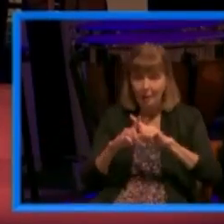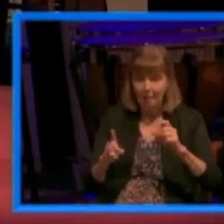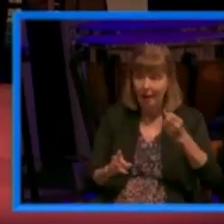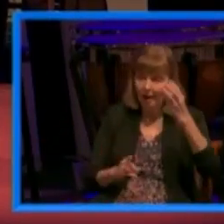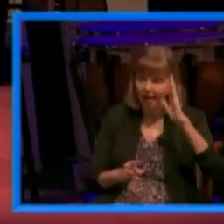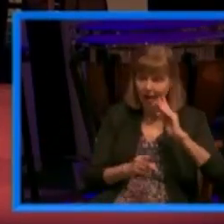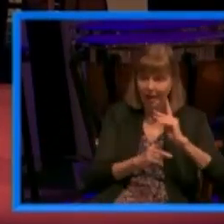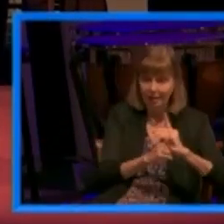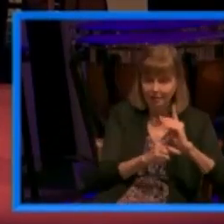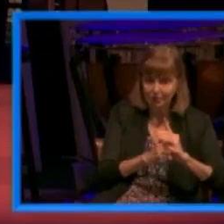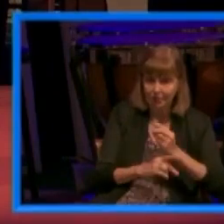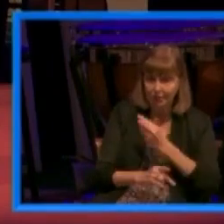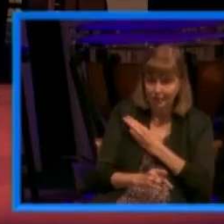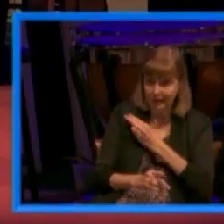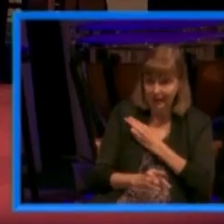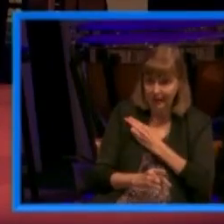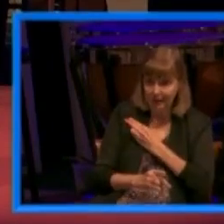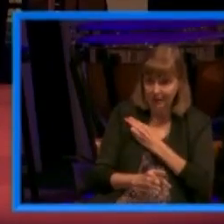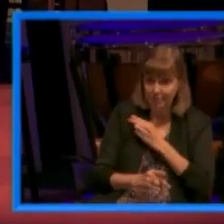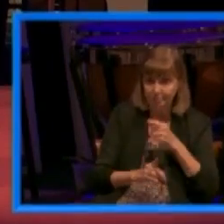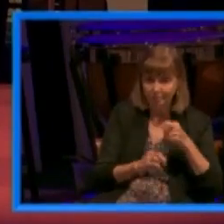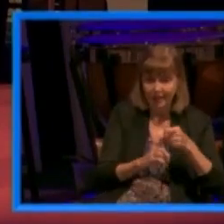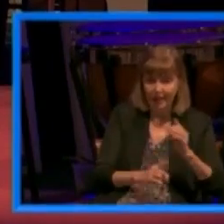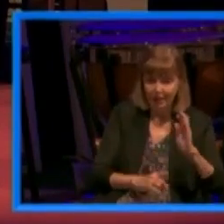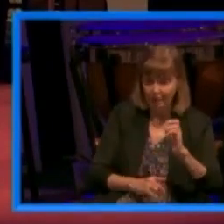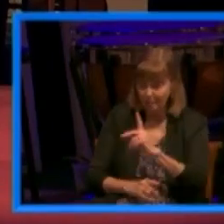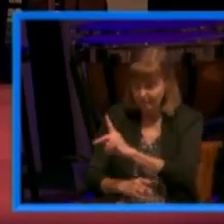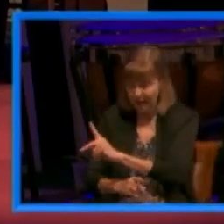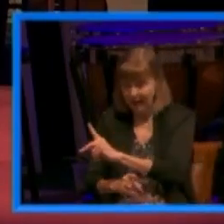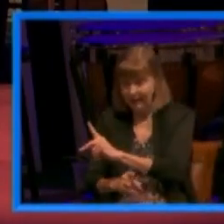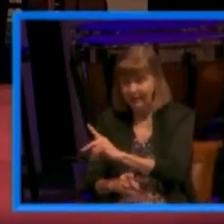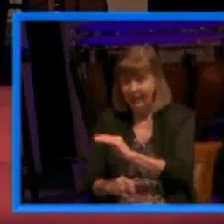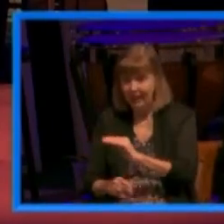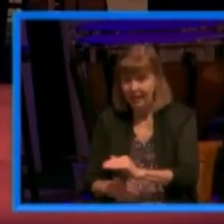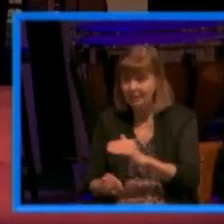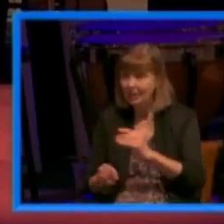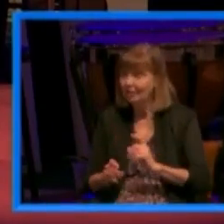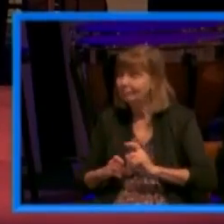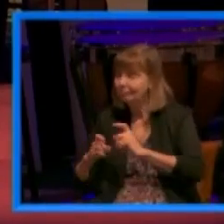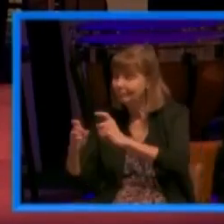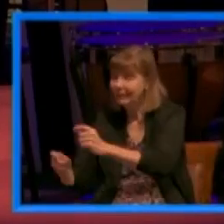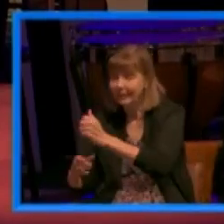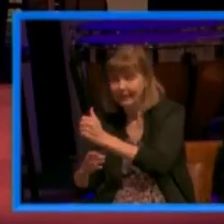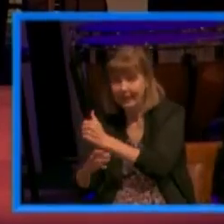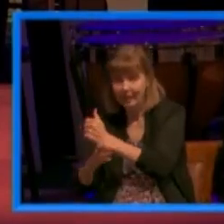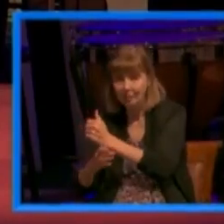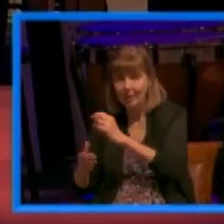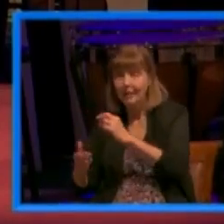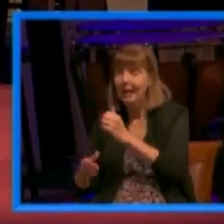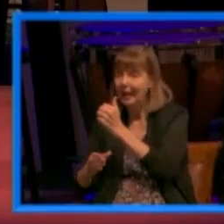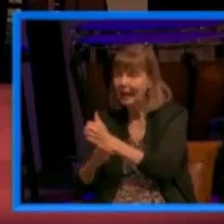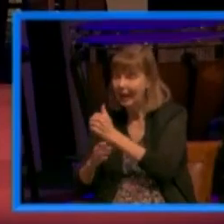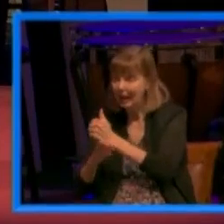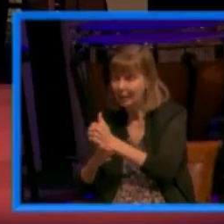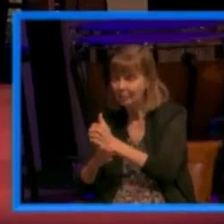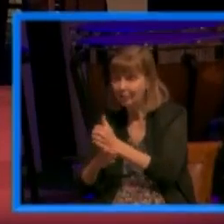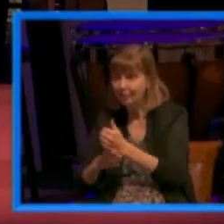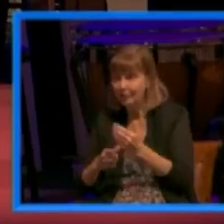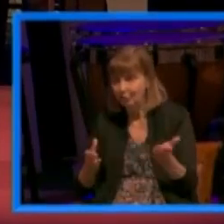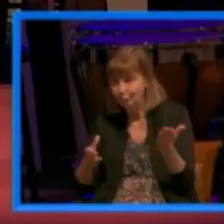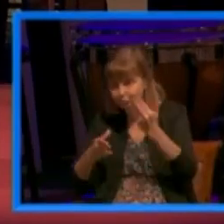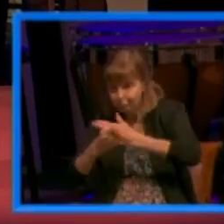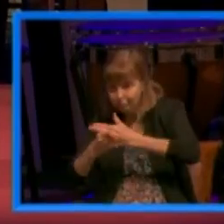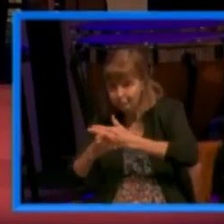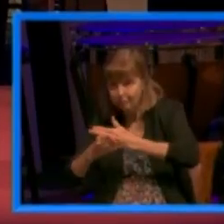verse, Sarah's not even mentioned. And a child was given to Abraham, which means Abraham steps in and protects Ishmael, watches over him. So God has kept his